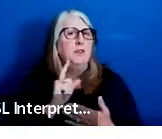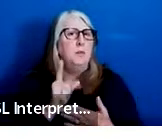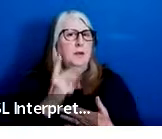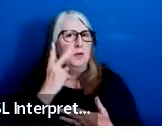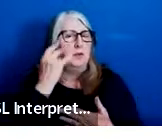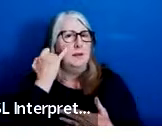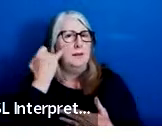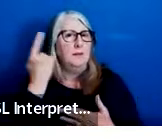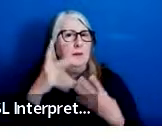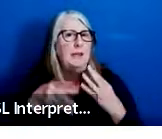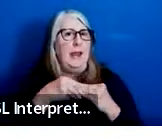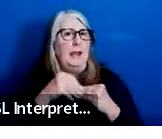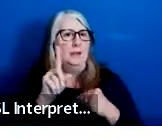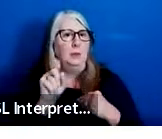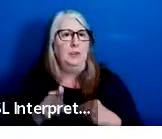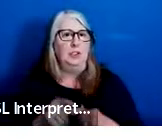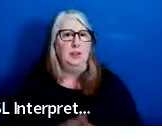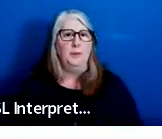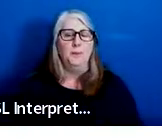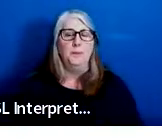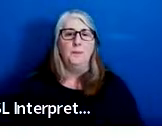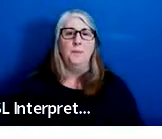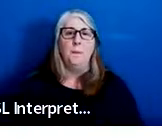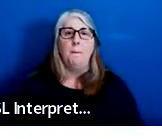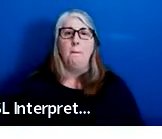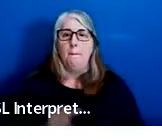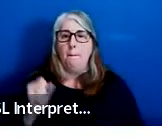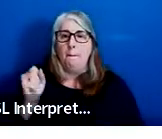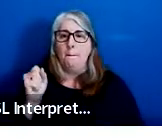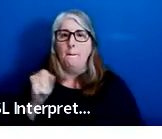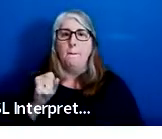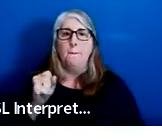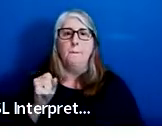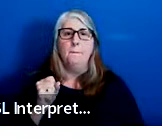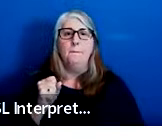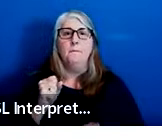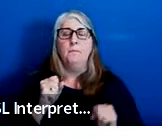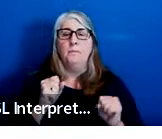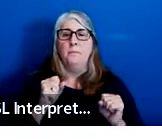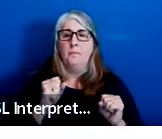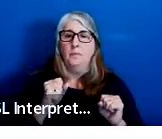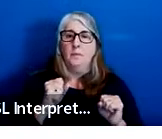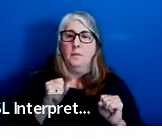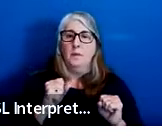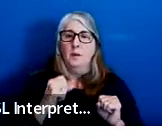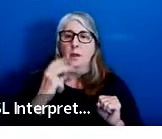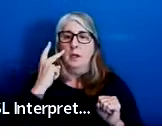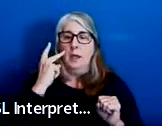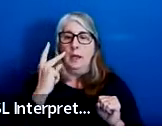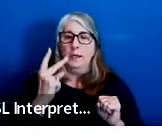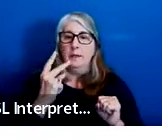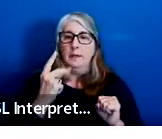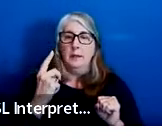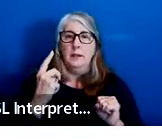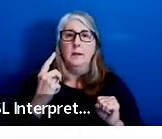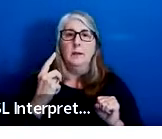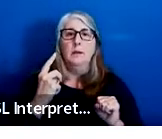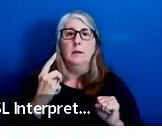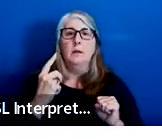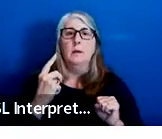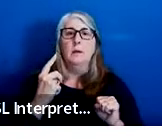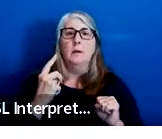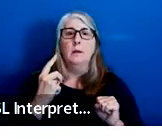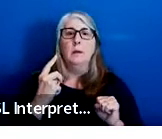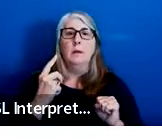chat. Yep. And I'm multitasking here. So I see Miss Ridley, you had a request. Unfortunately, you didn't receive